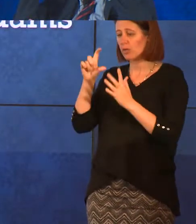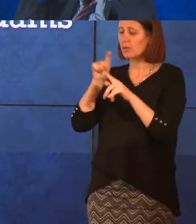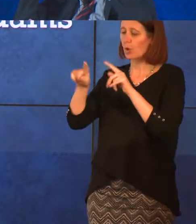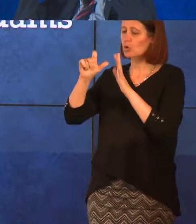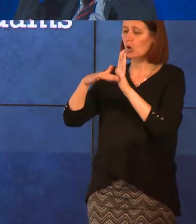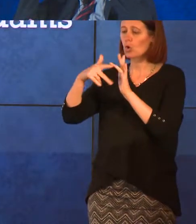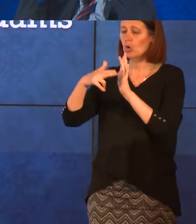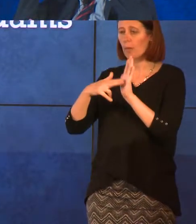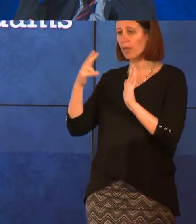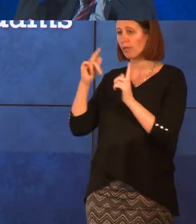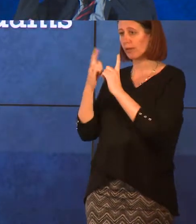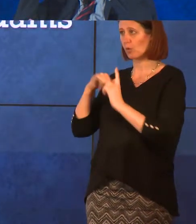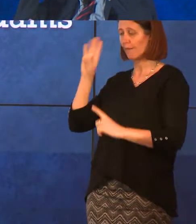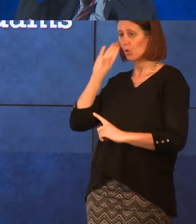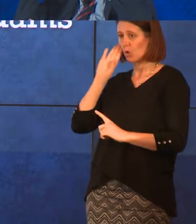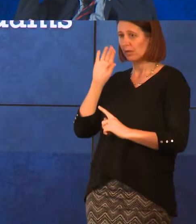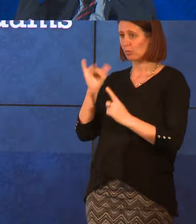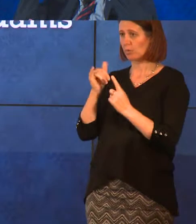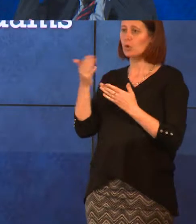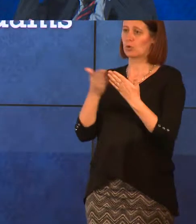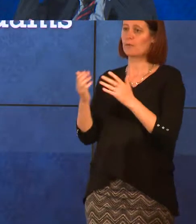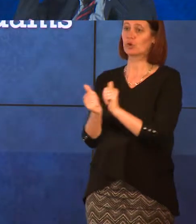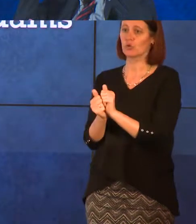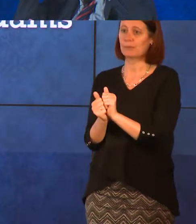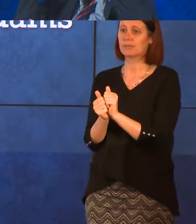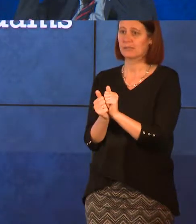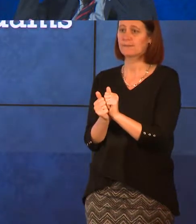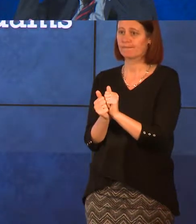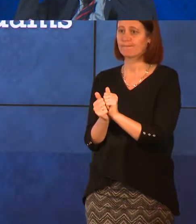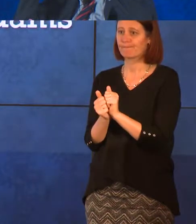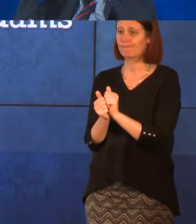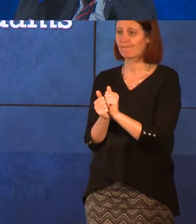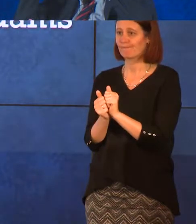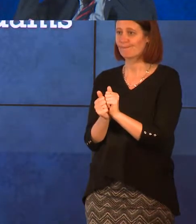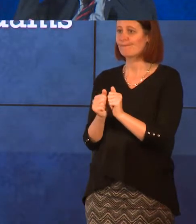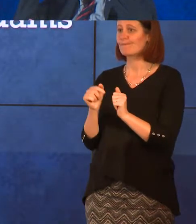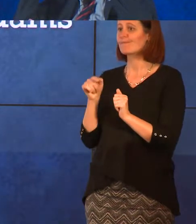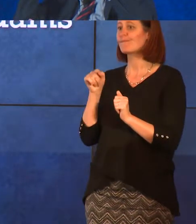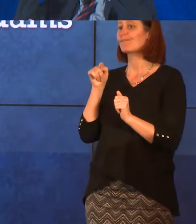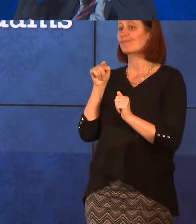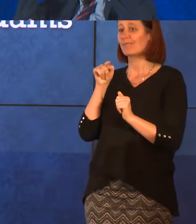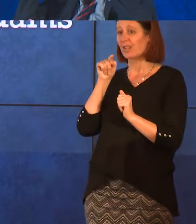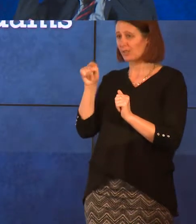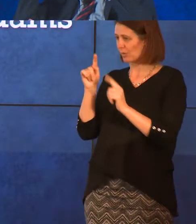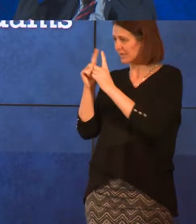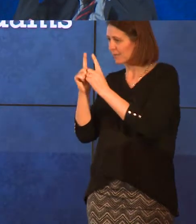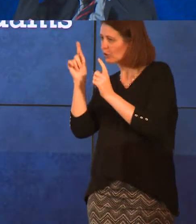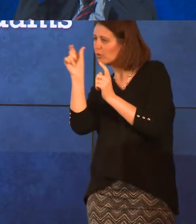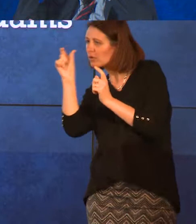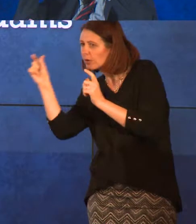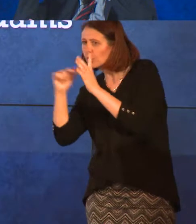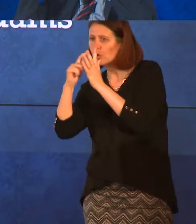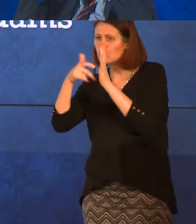I've sort of heard about would be in service agreements and those sort of different terms that are in there. We've heard about, you know,